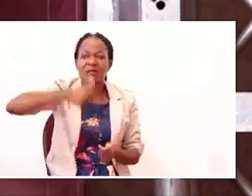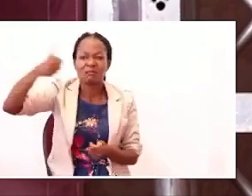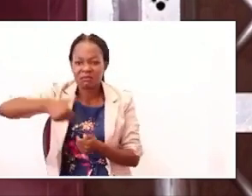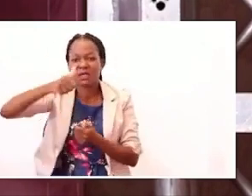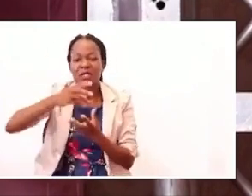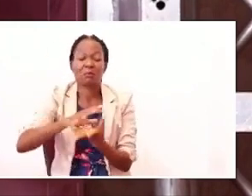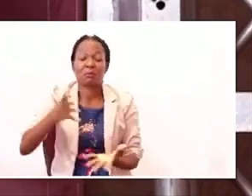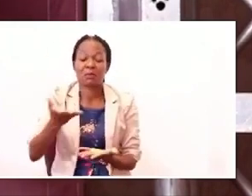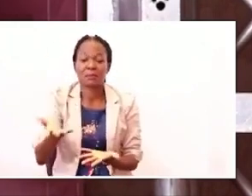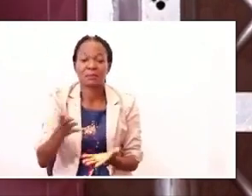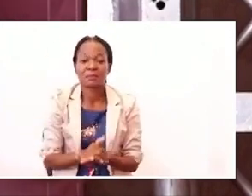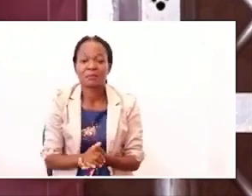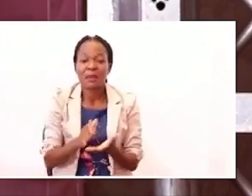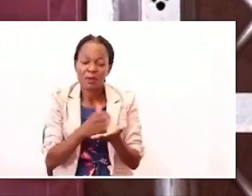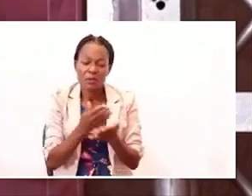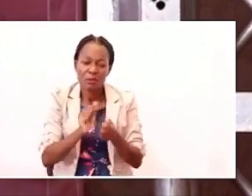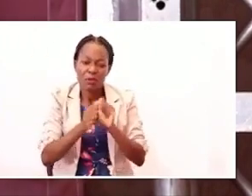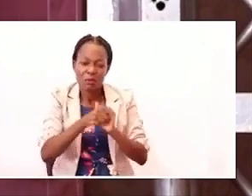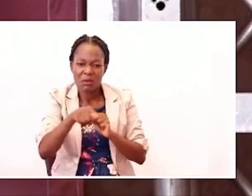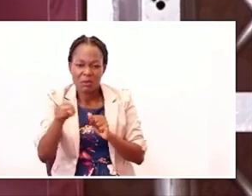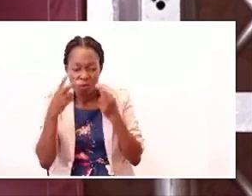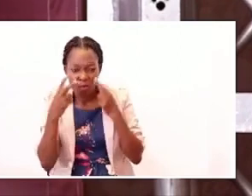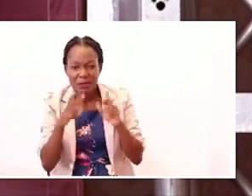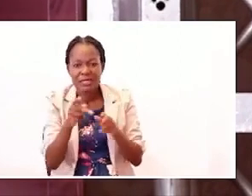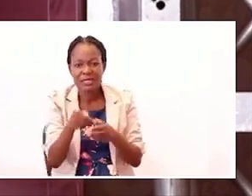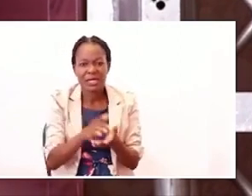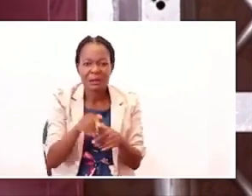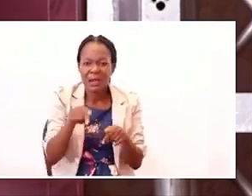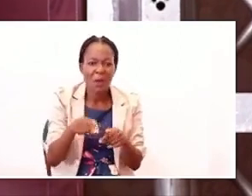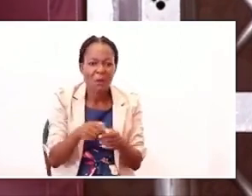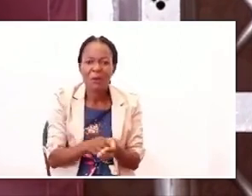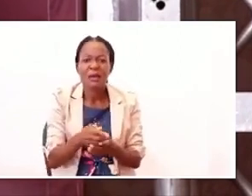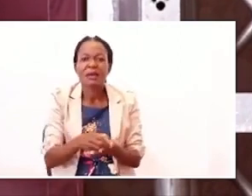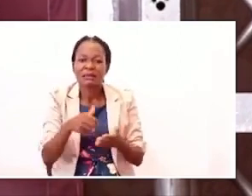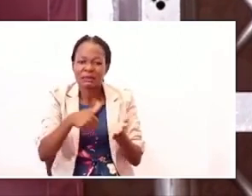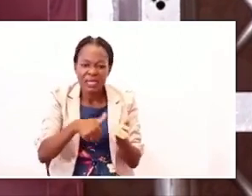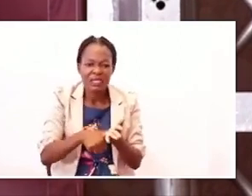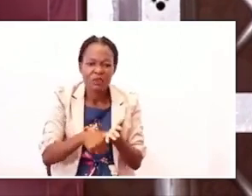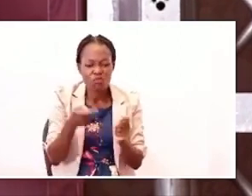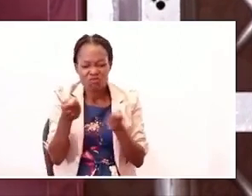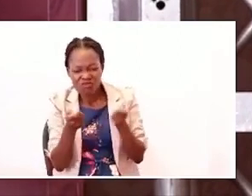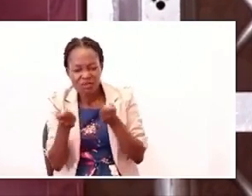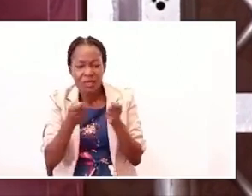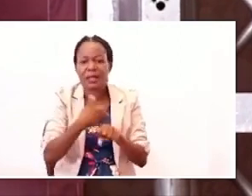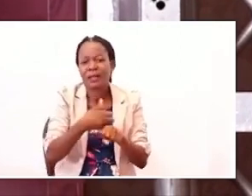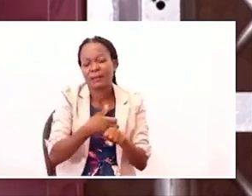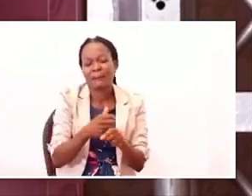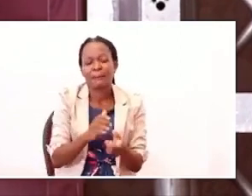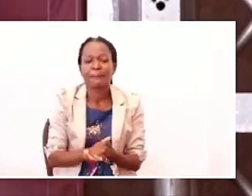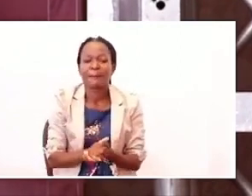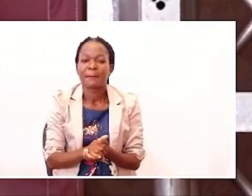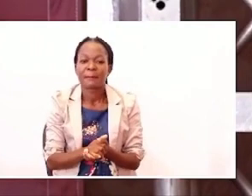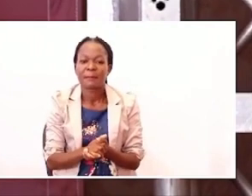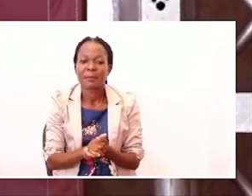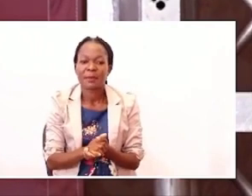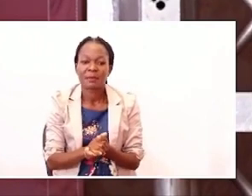The result of this is that there is now a new spiral of unsustainable debt that is emerging on the continent, and